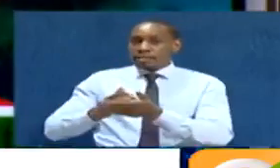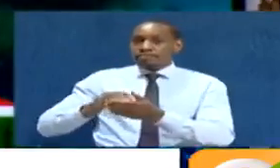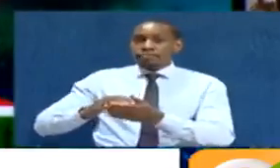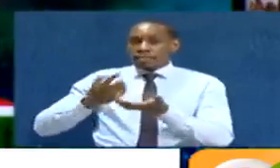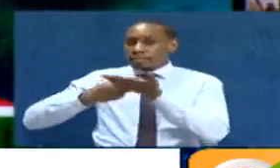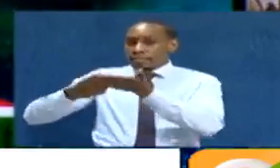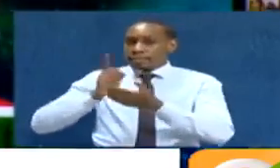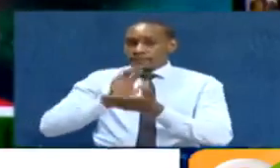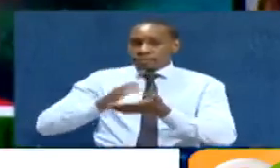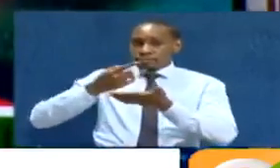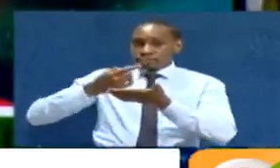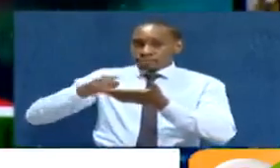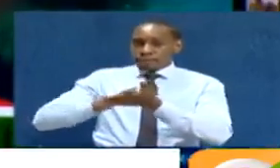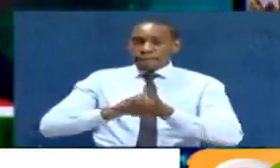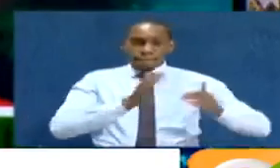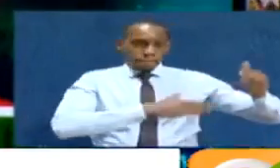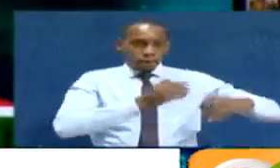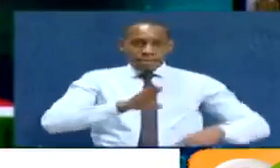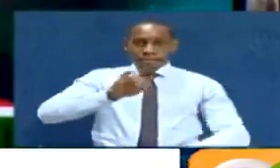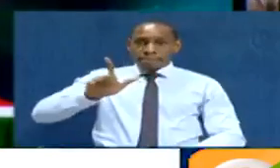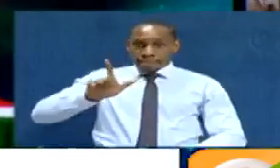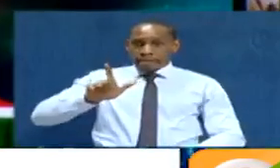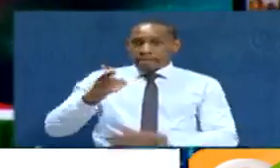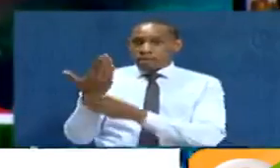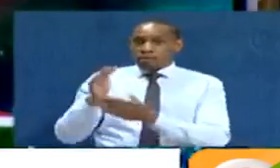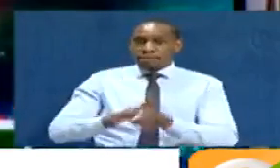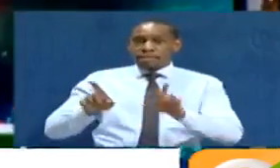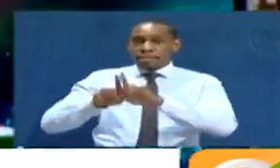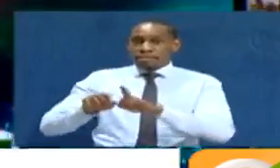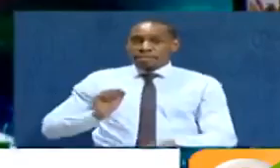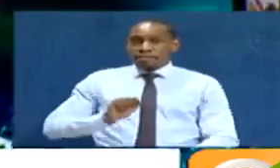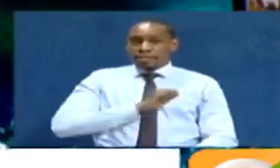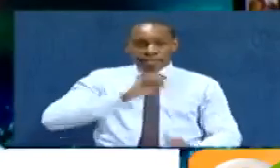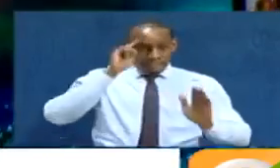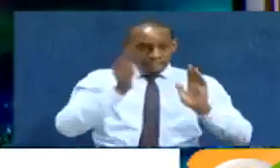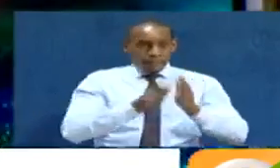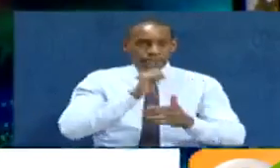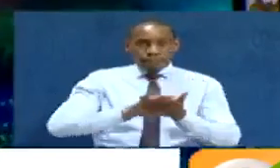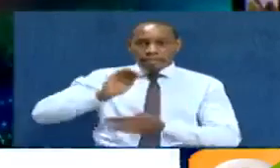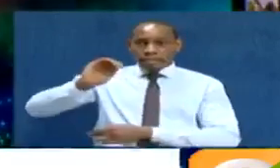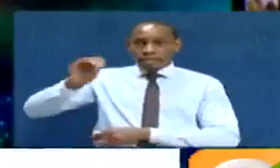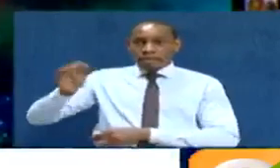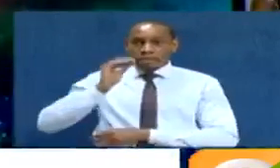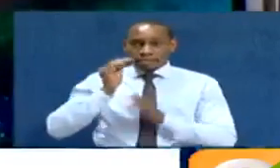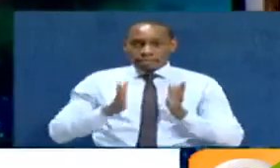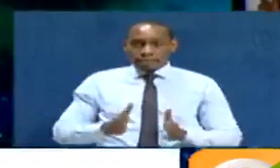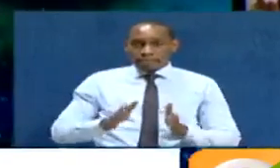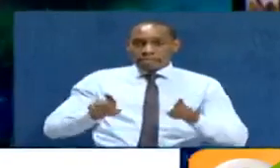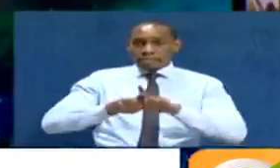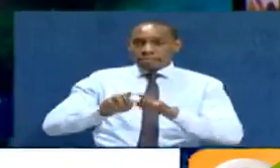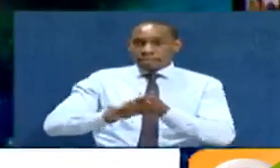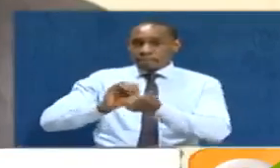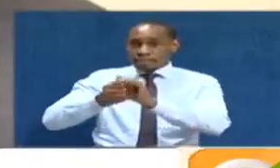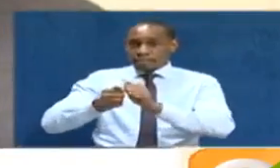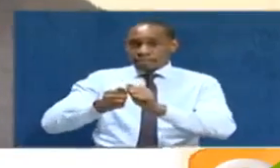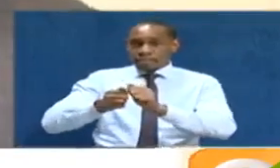and approved the Bomas BBI draft. It took the realization of the Senate for the County Assembly Speaker to make amends and send the